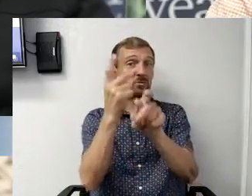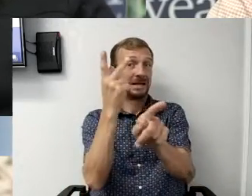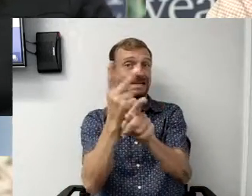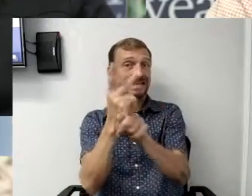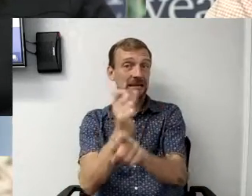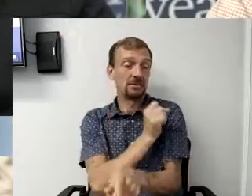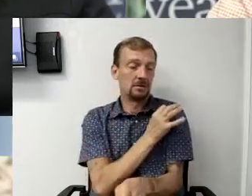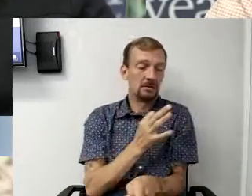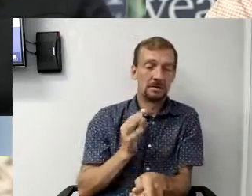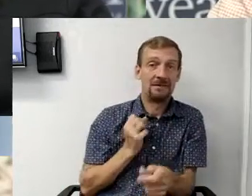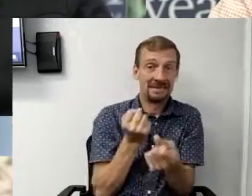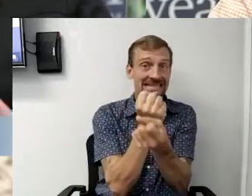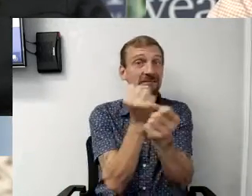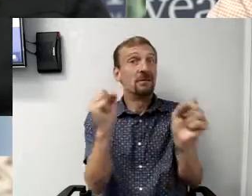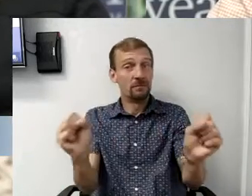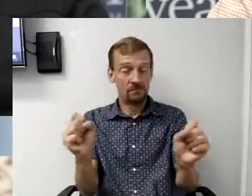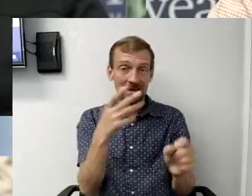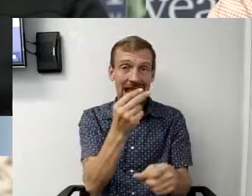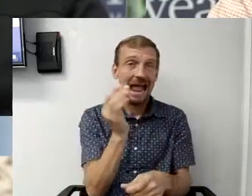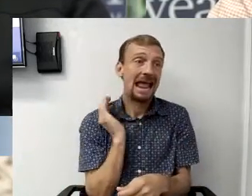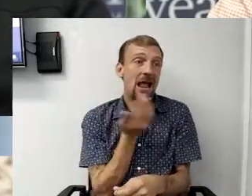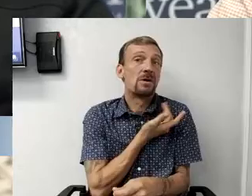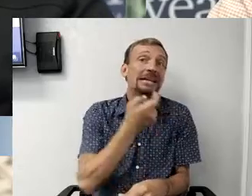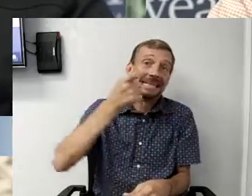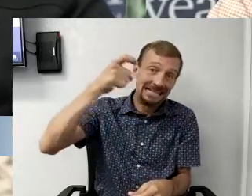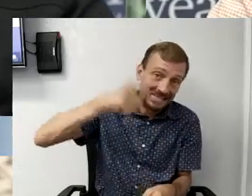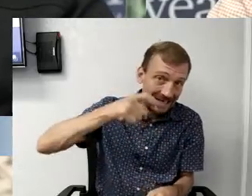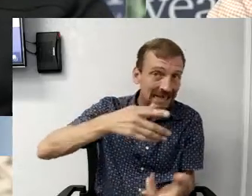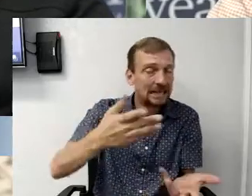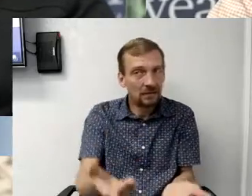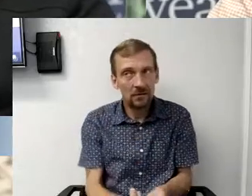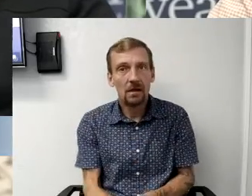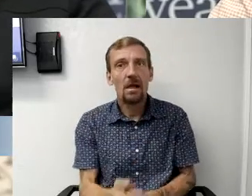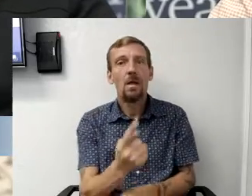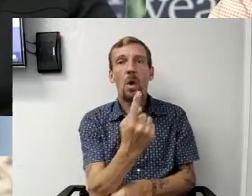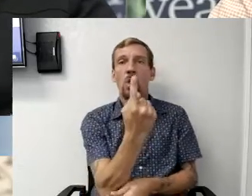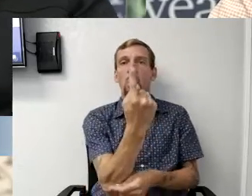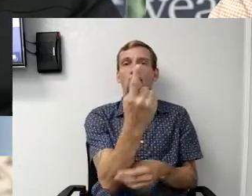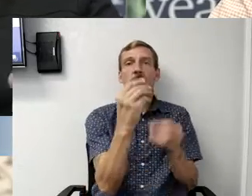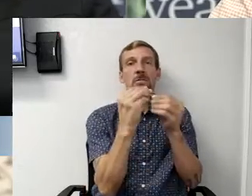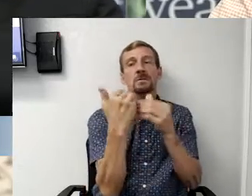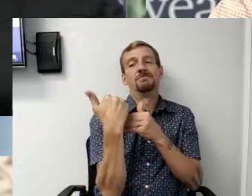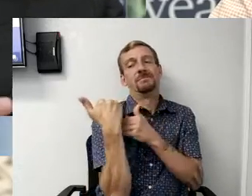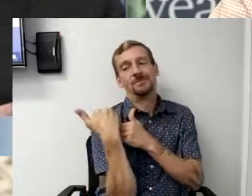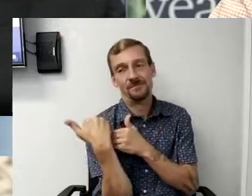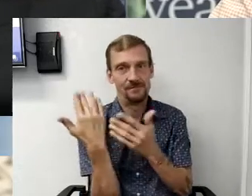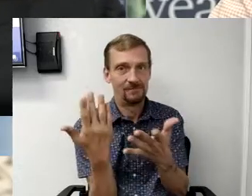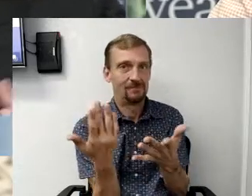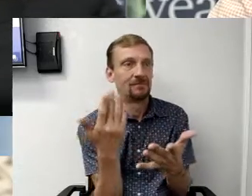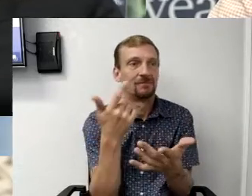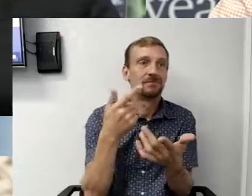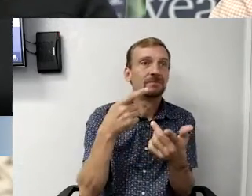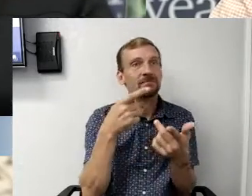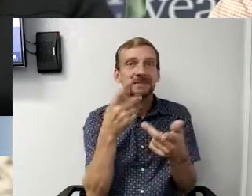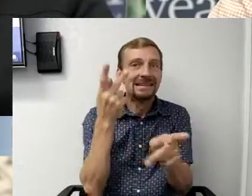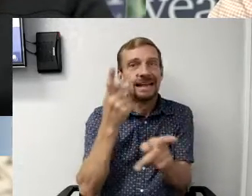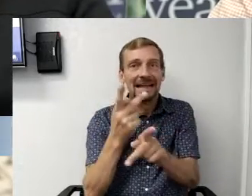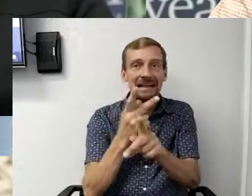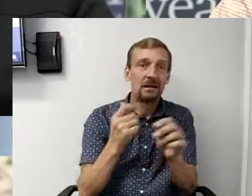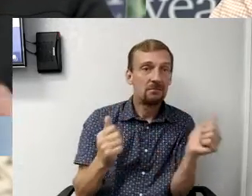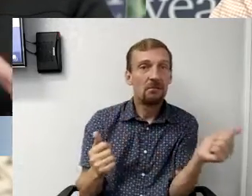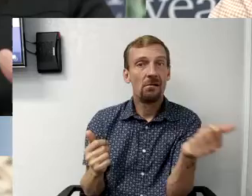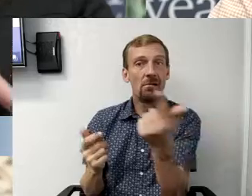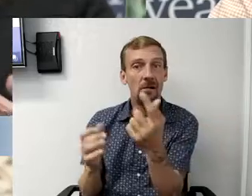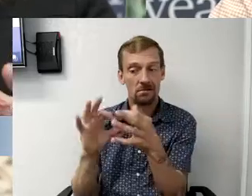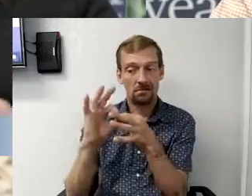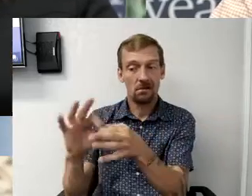and we've talked about our staffing needs and our crisis, it was one more burden to try to keep everybody where they needed to